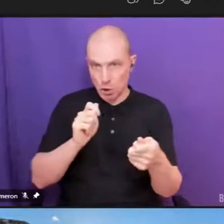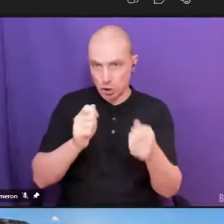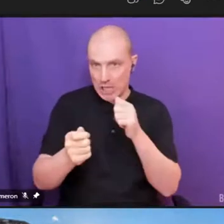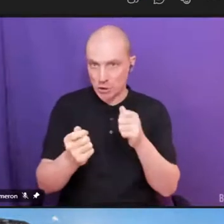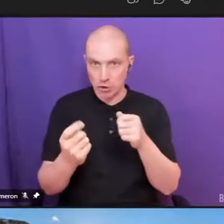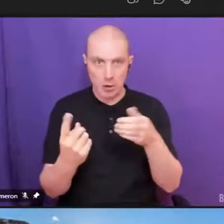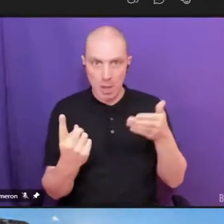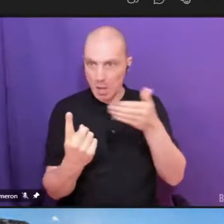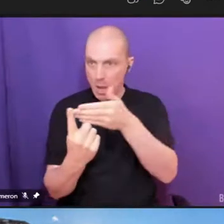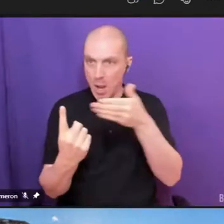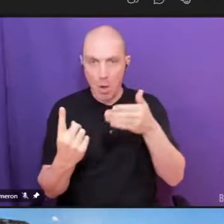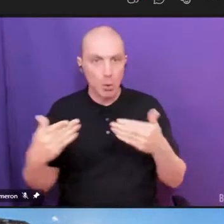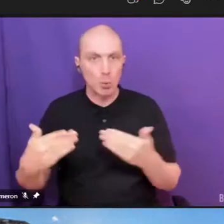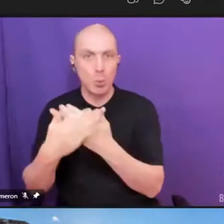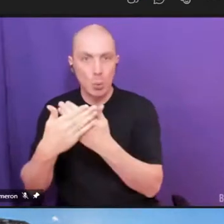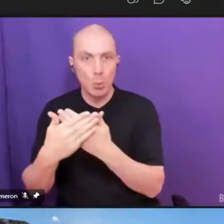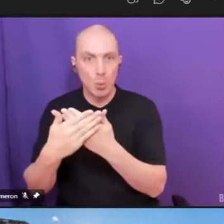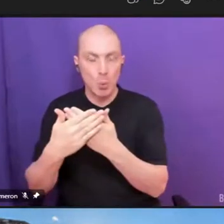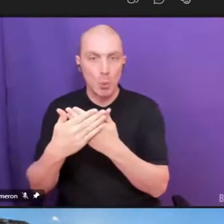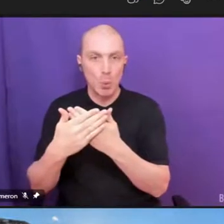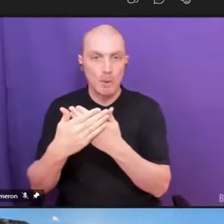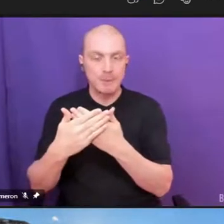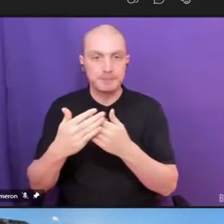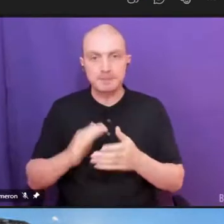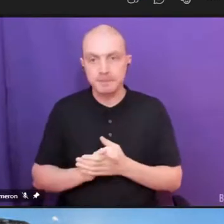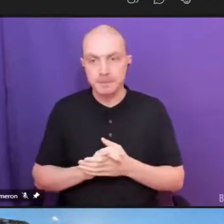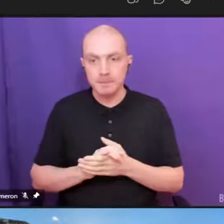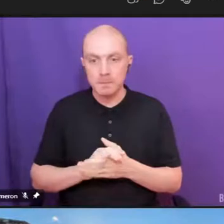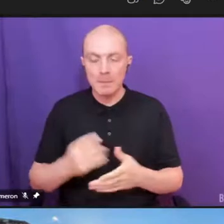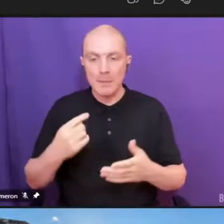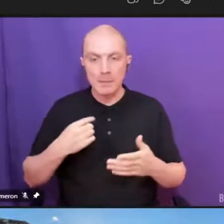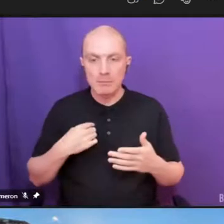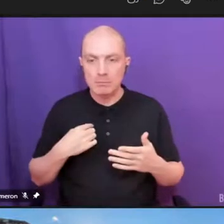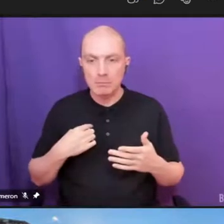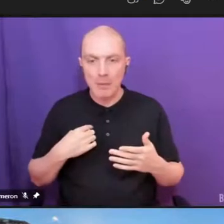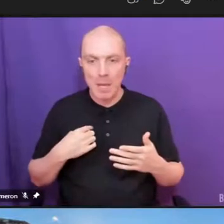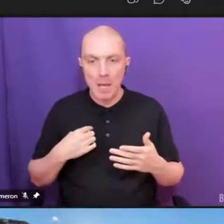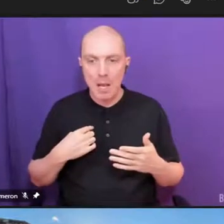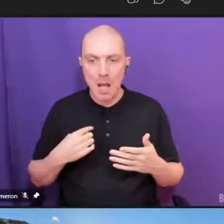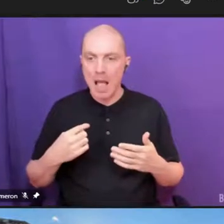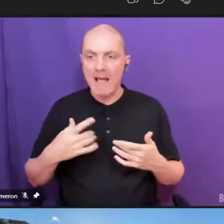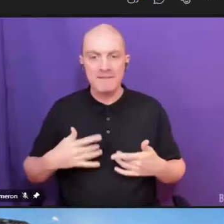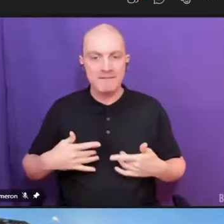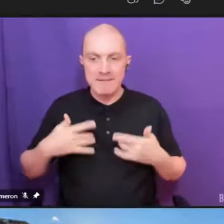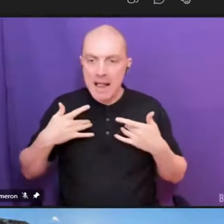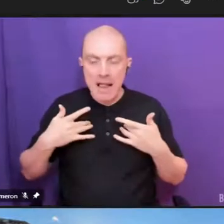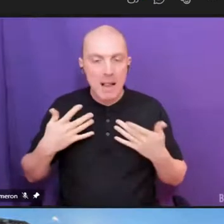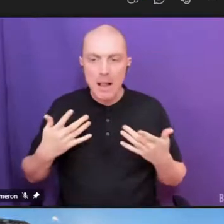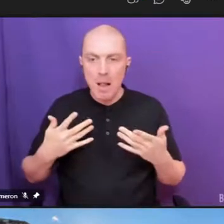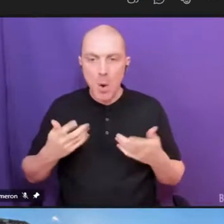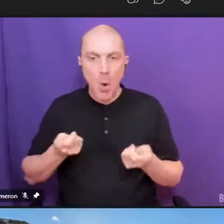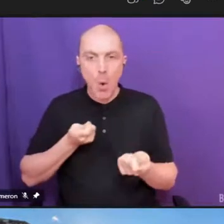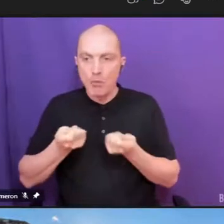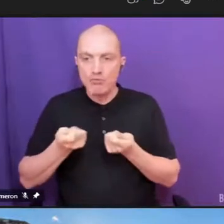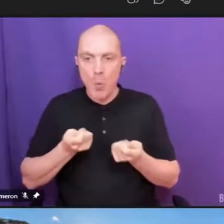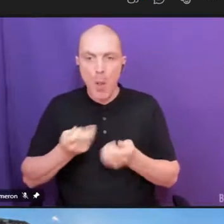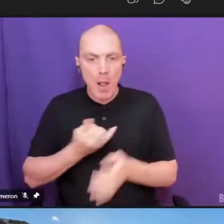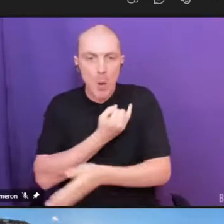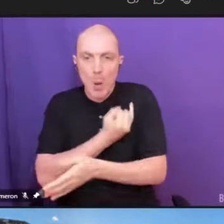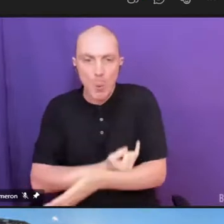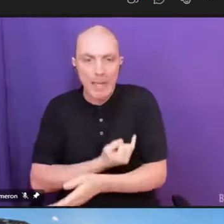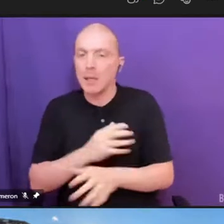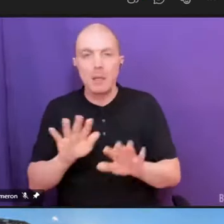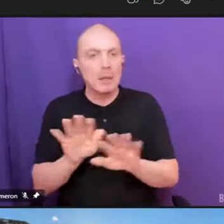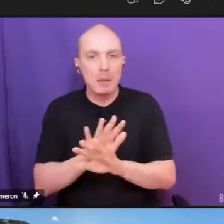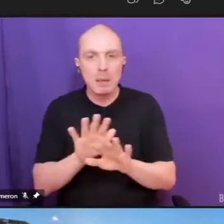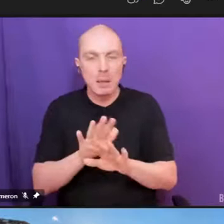that review. But I don't think in any way we've compromised our controls. I think in all cases what we've tried to do is think